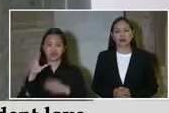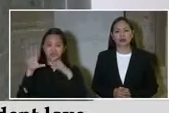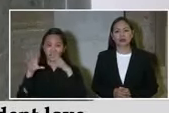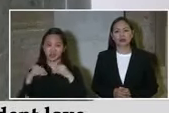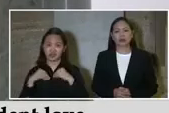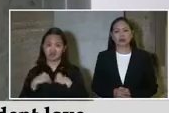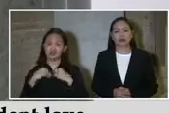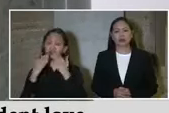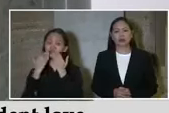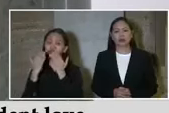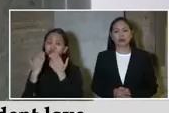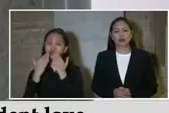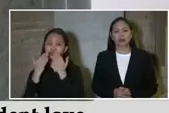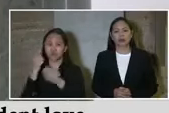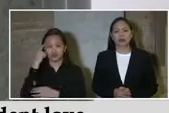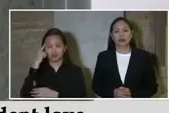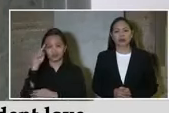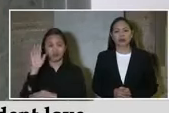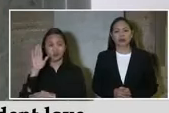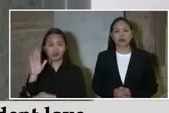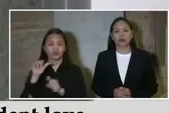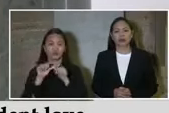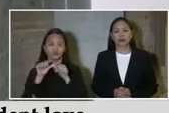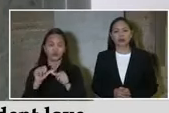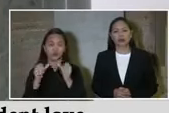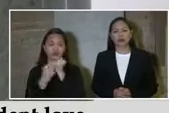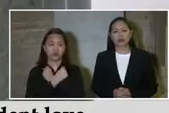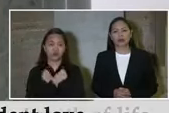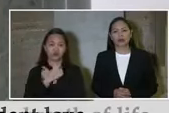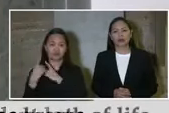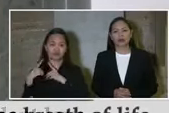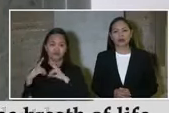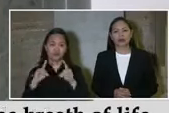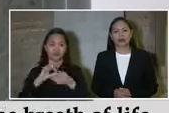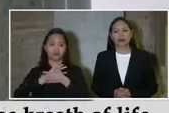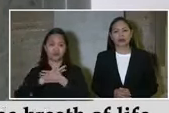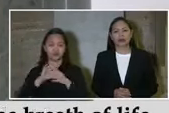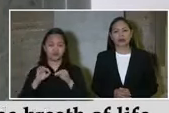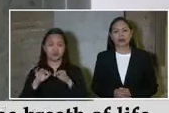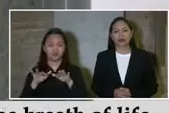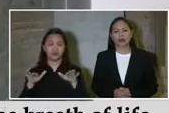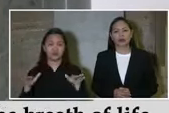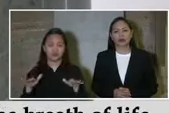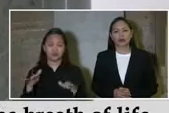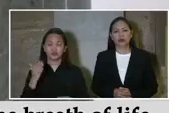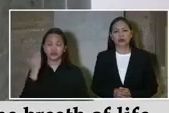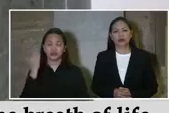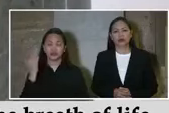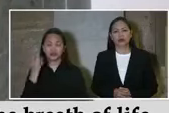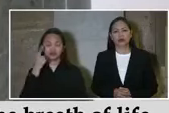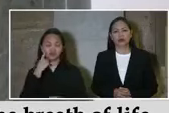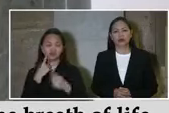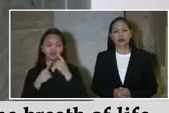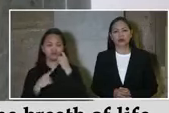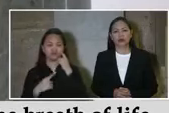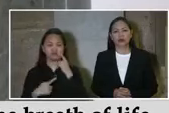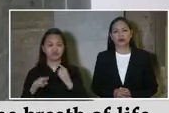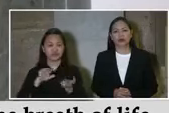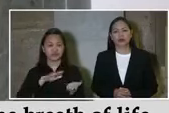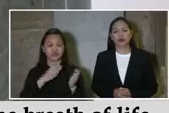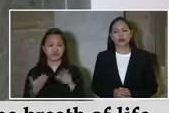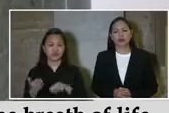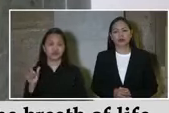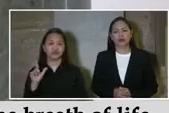our thanksgiving for your provident love during the COVID pandemic. As you wept at the death of